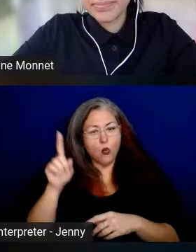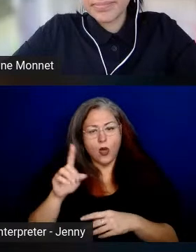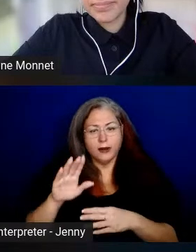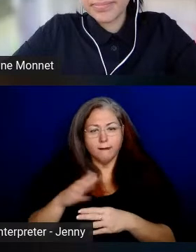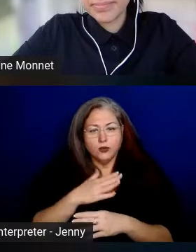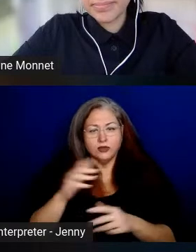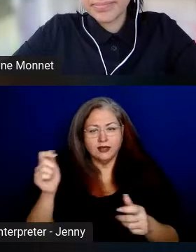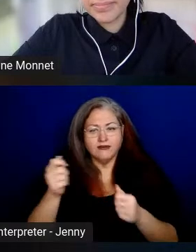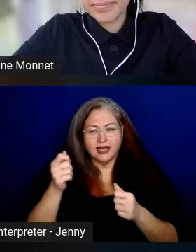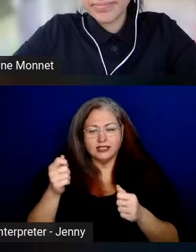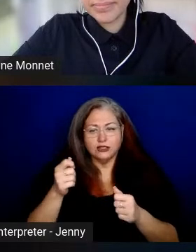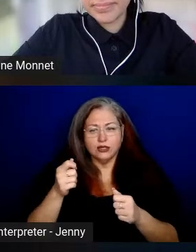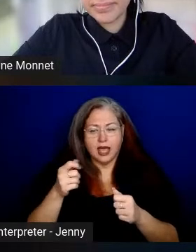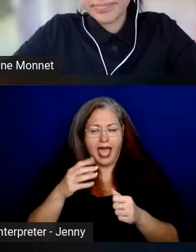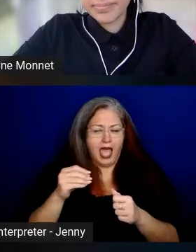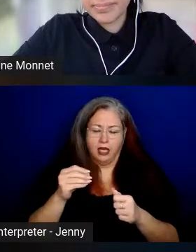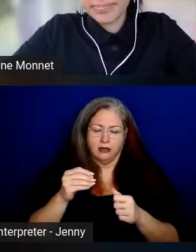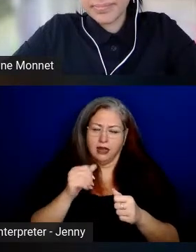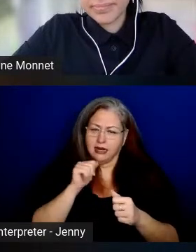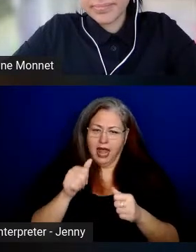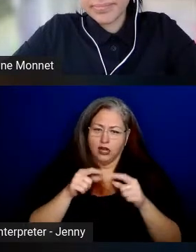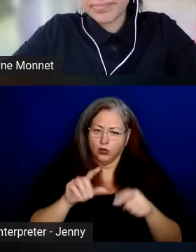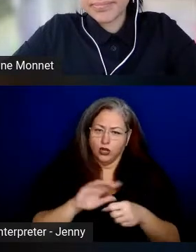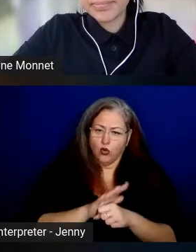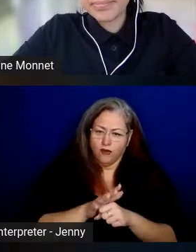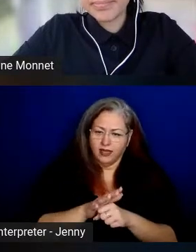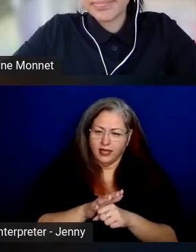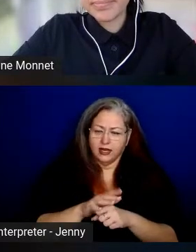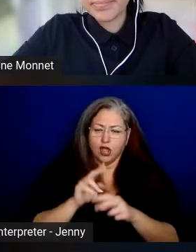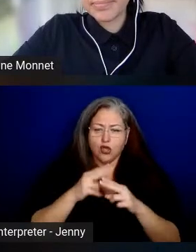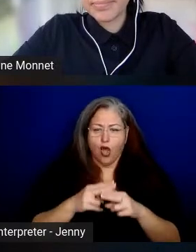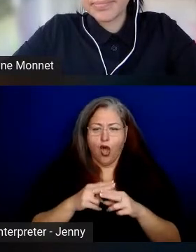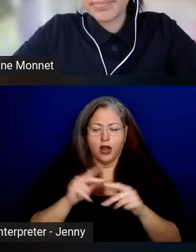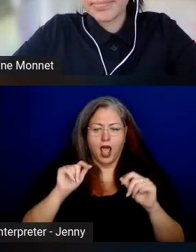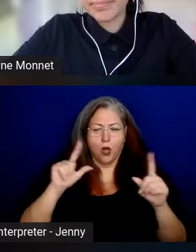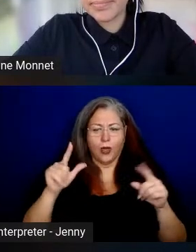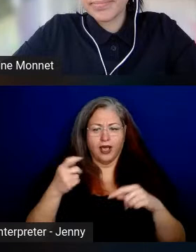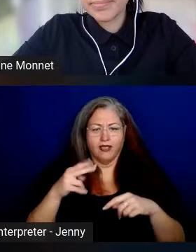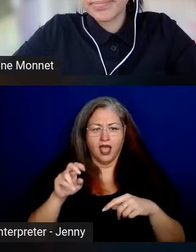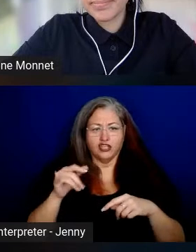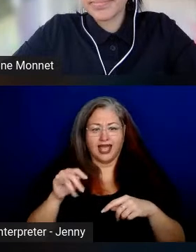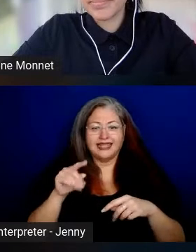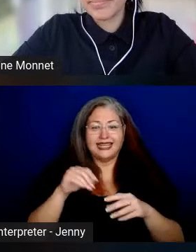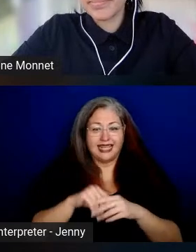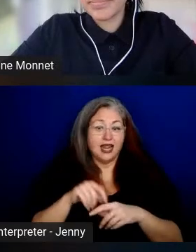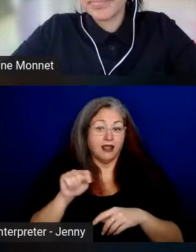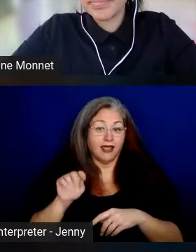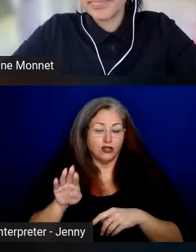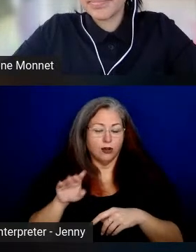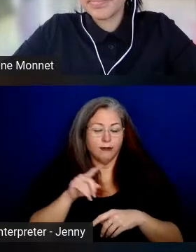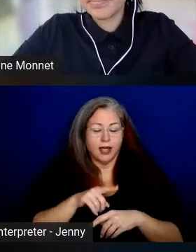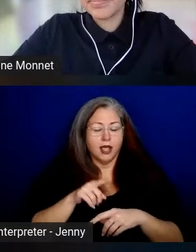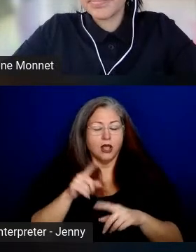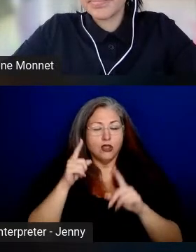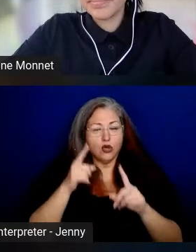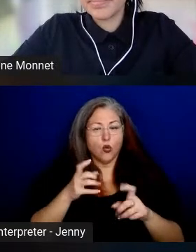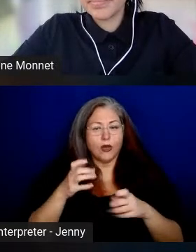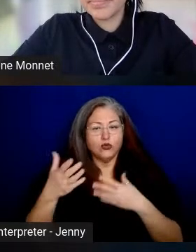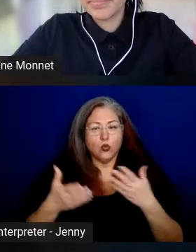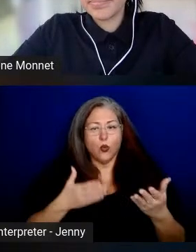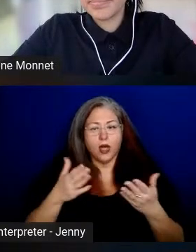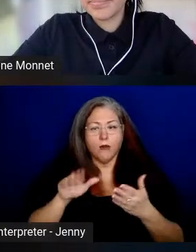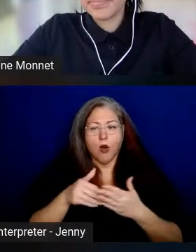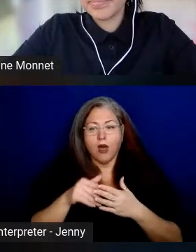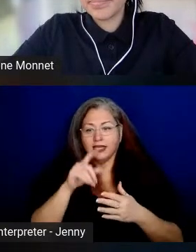festival when COVID was not happening called Wake the Giant, which is in Thunder Bay. And it aims to welcome all the kids from